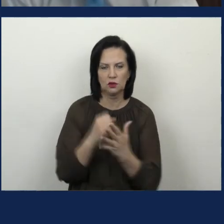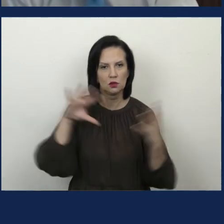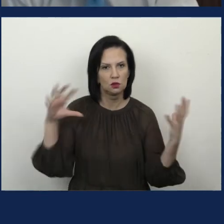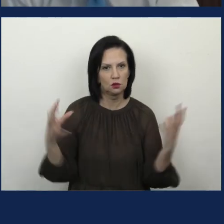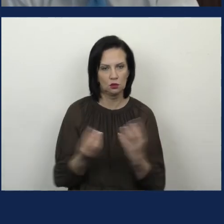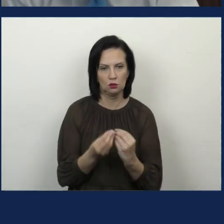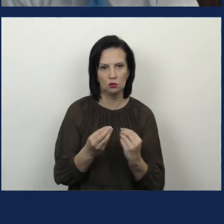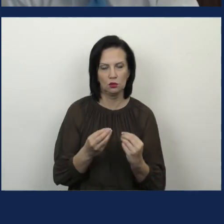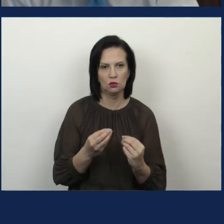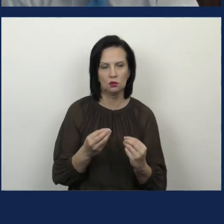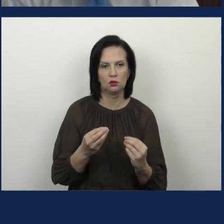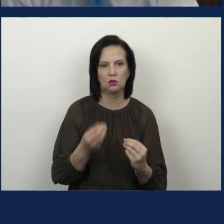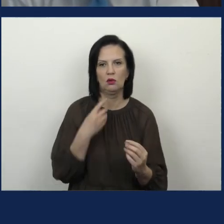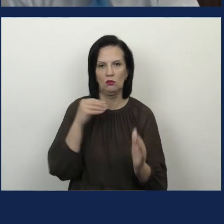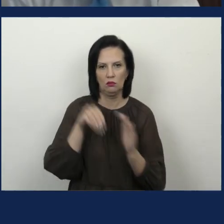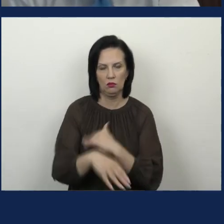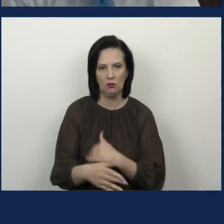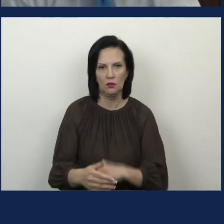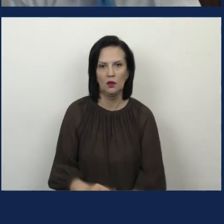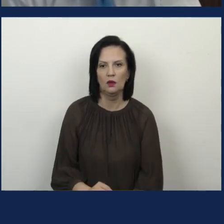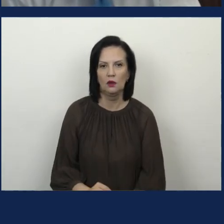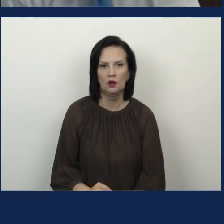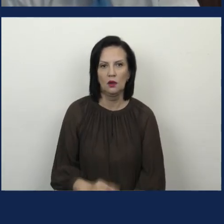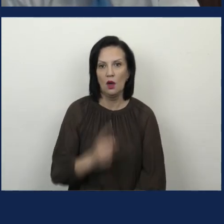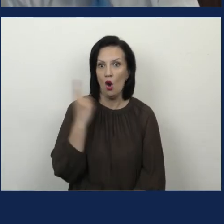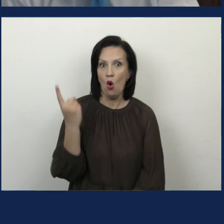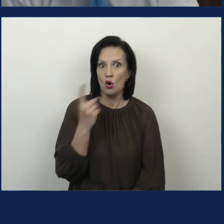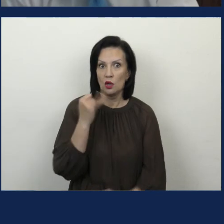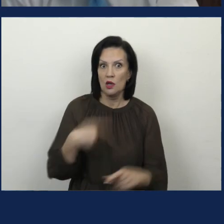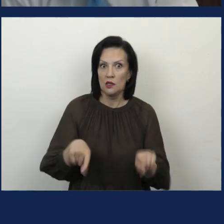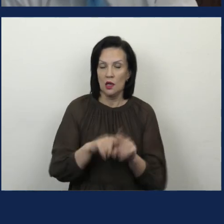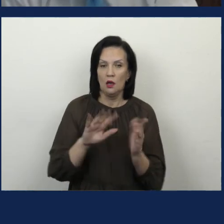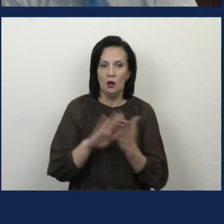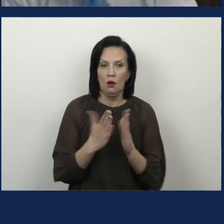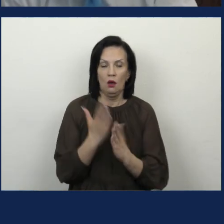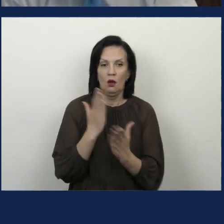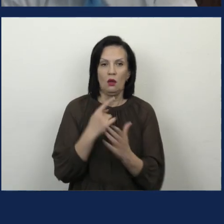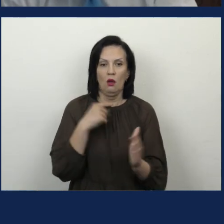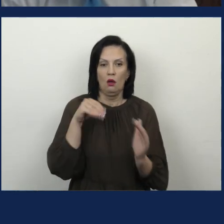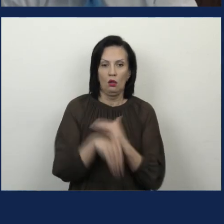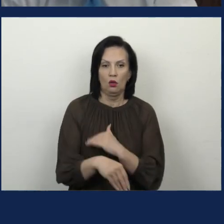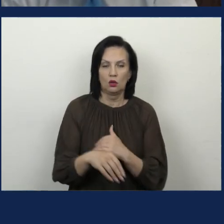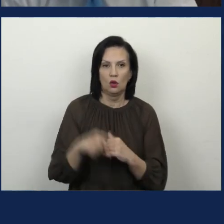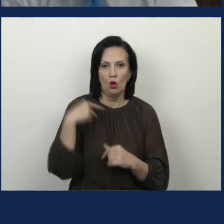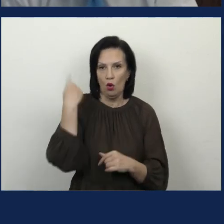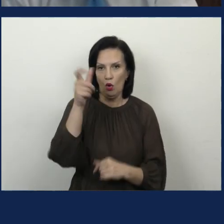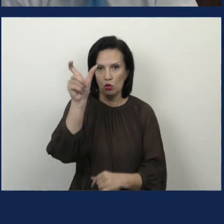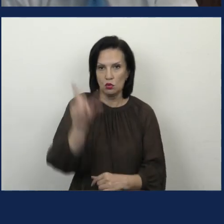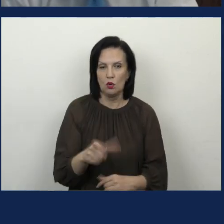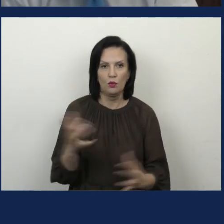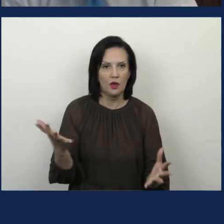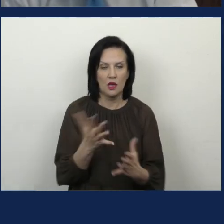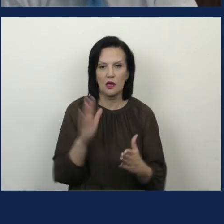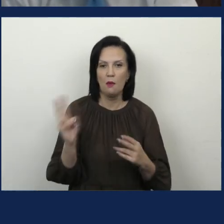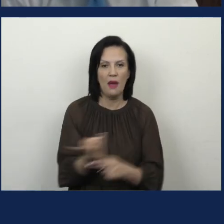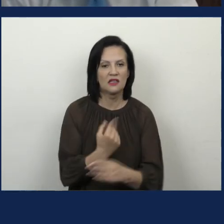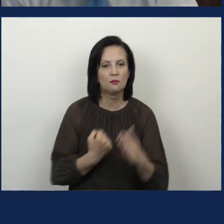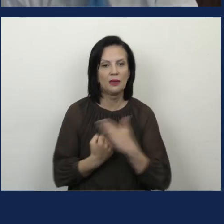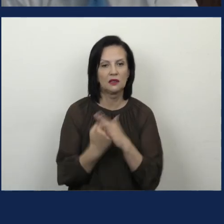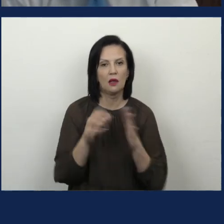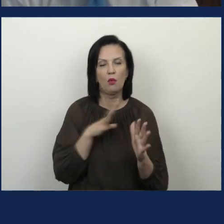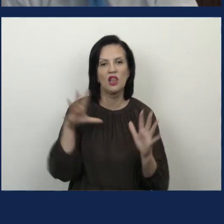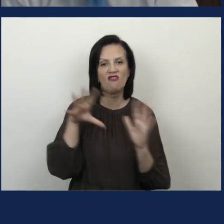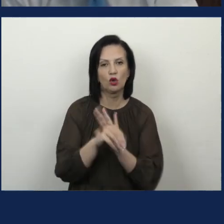a result of which one cannot for sure establish the results. And one of such